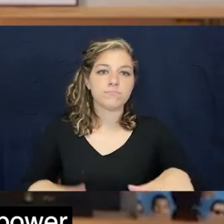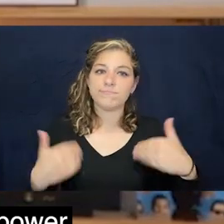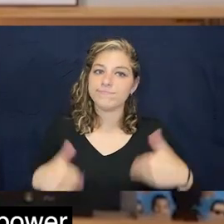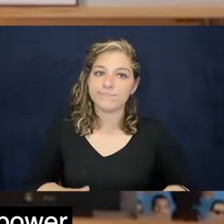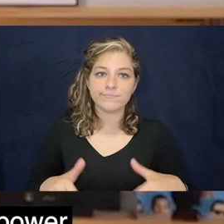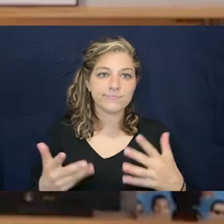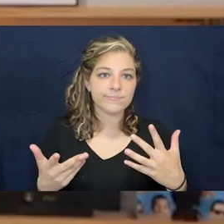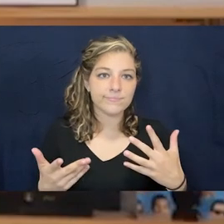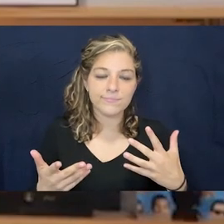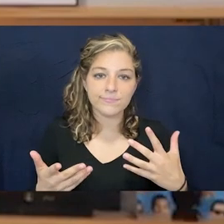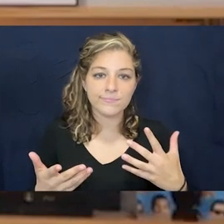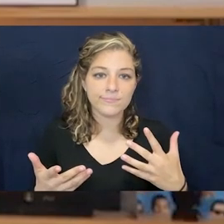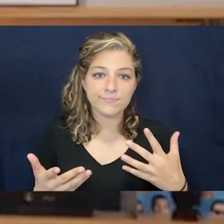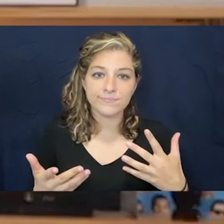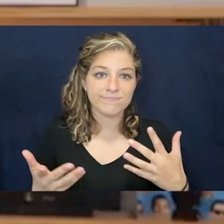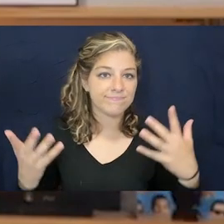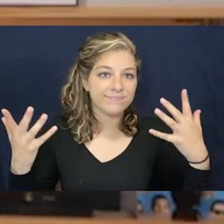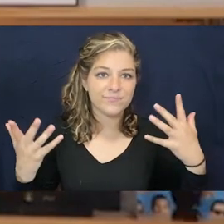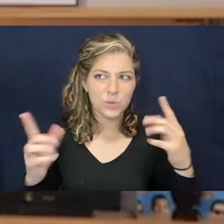of the most,